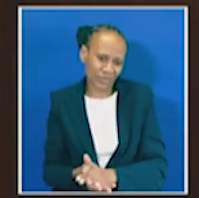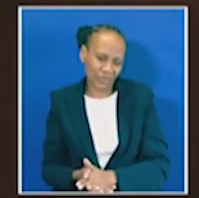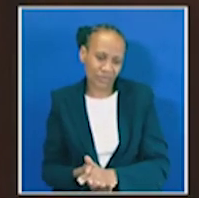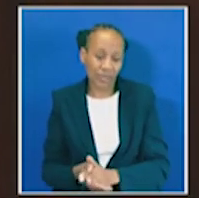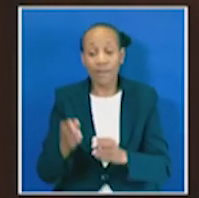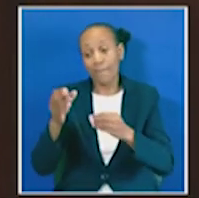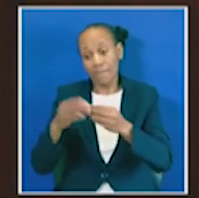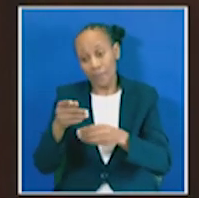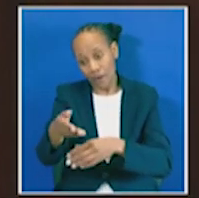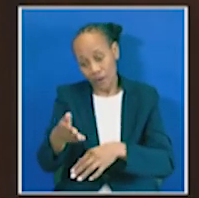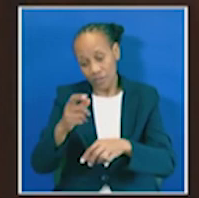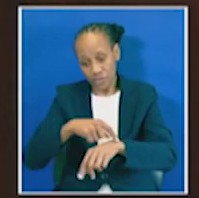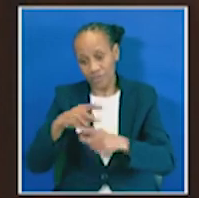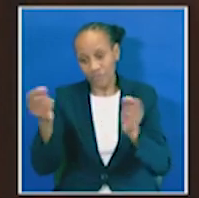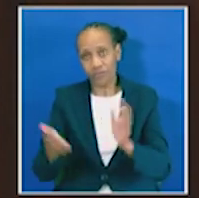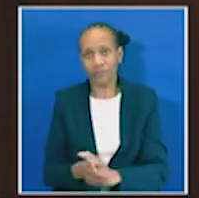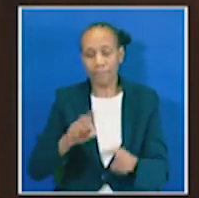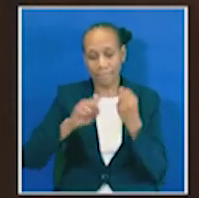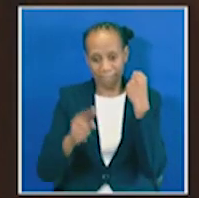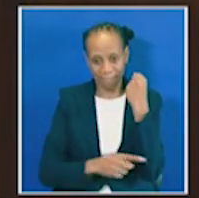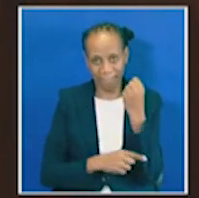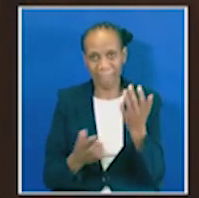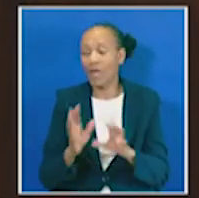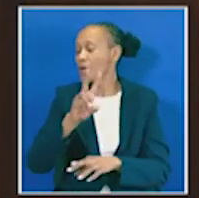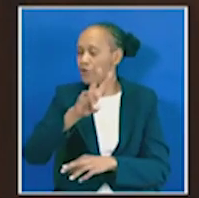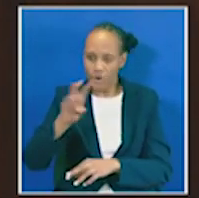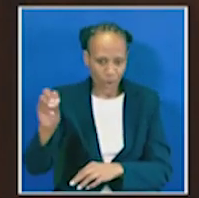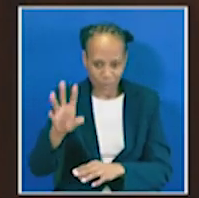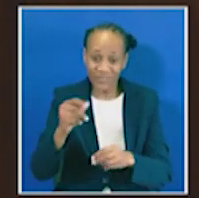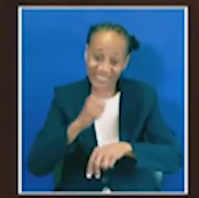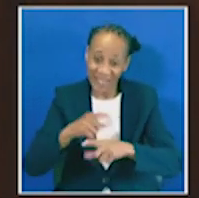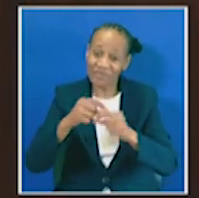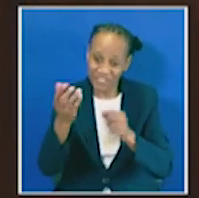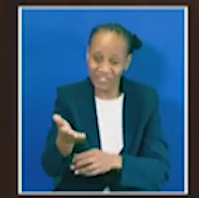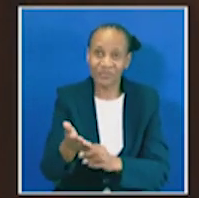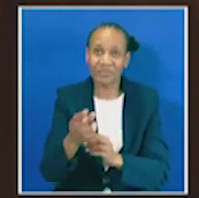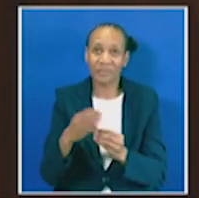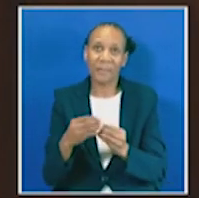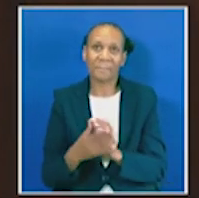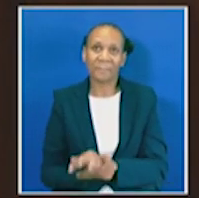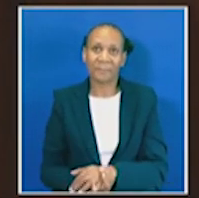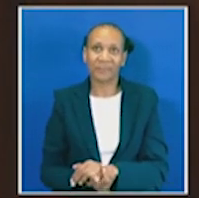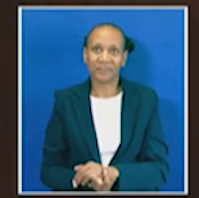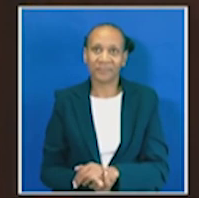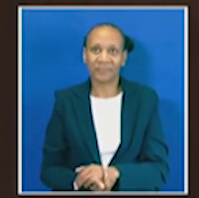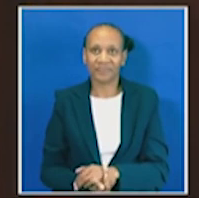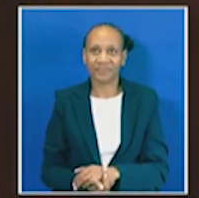now expired. In conclusion, No, your time is expired, Honourable Member. Thank should you. take the